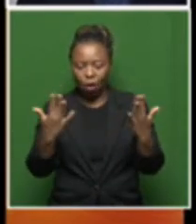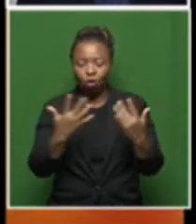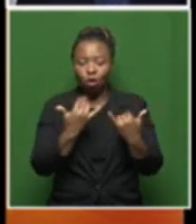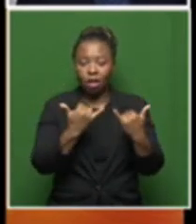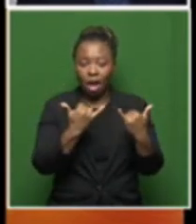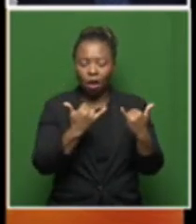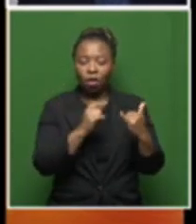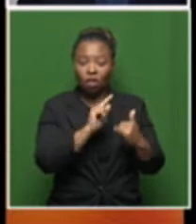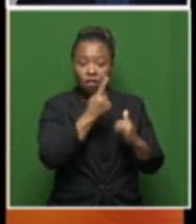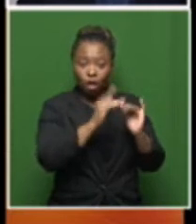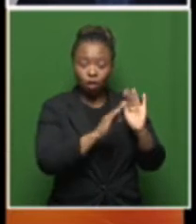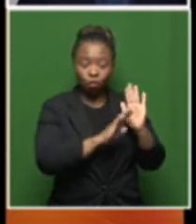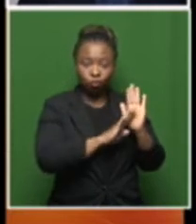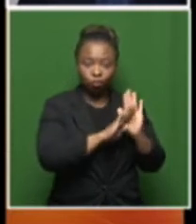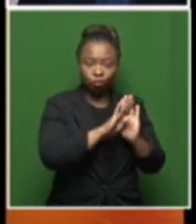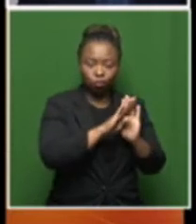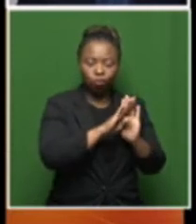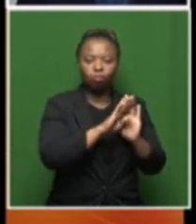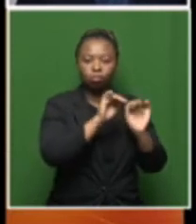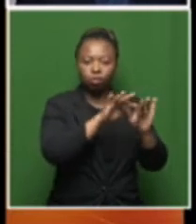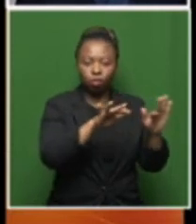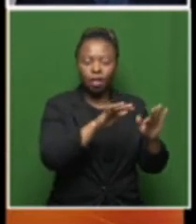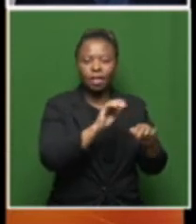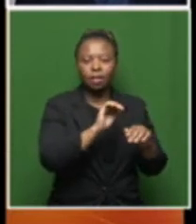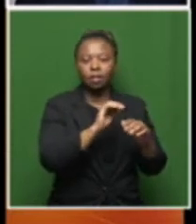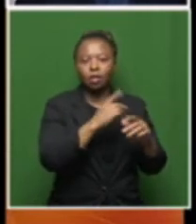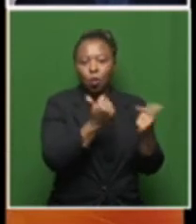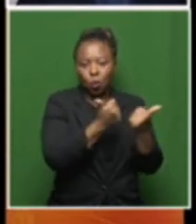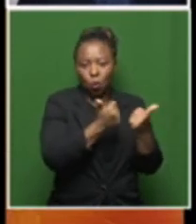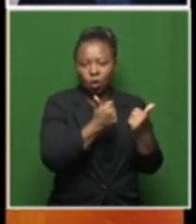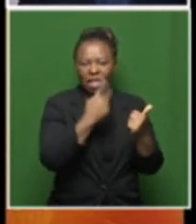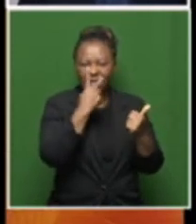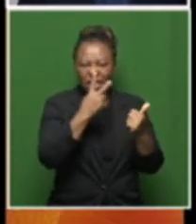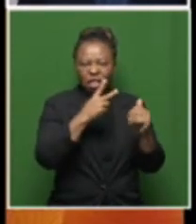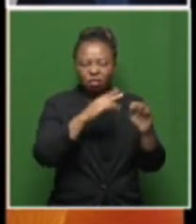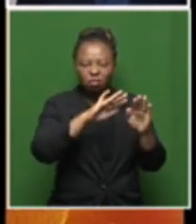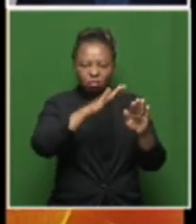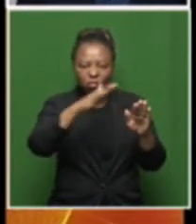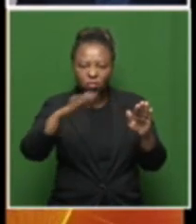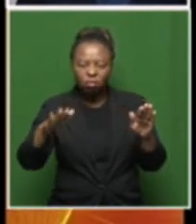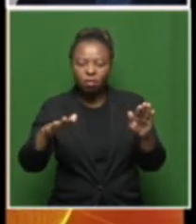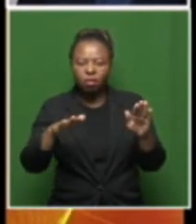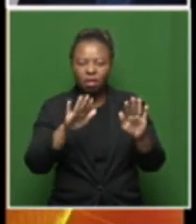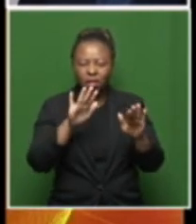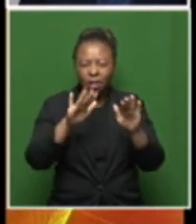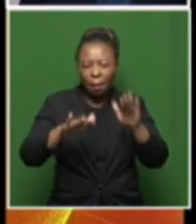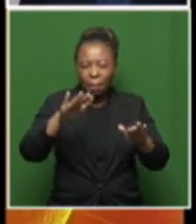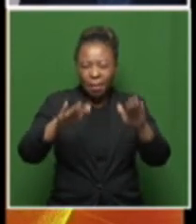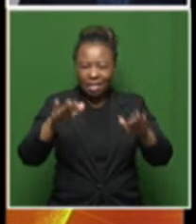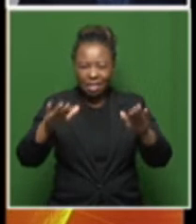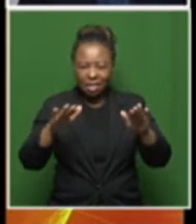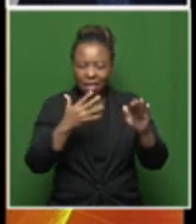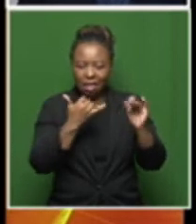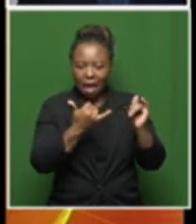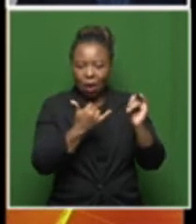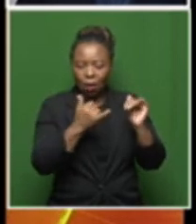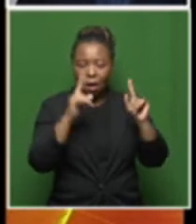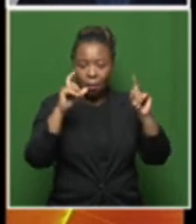exceeded our first wave. We also continue to see different patterns. And this is very much in line with our seroprevalence picture in our